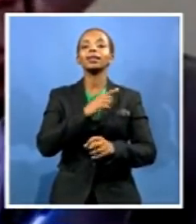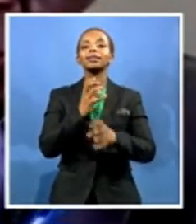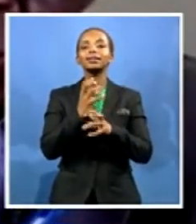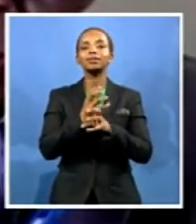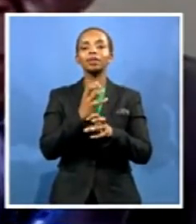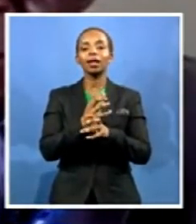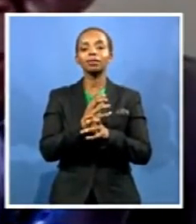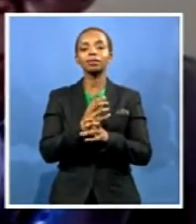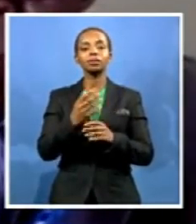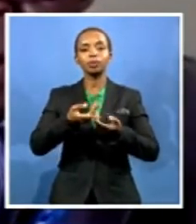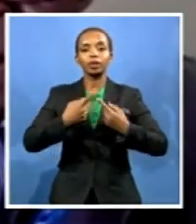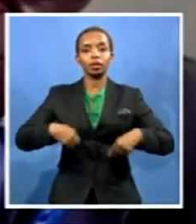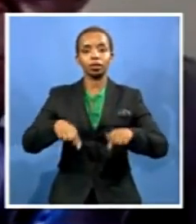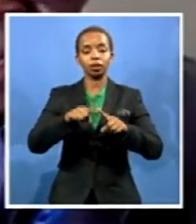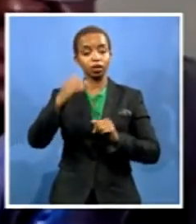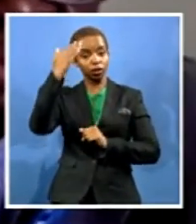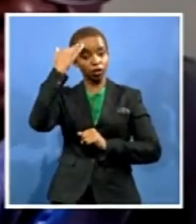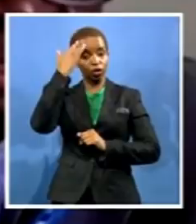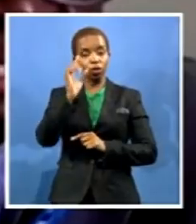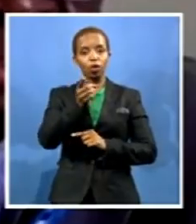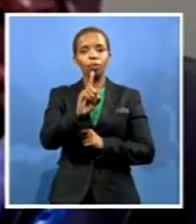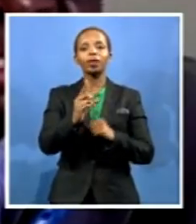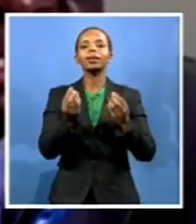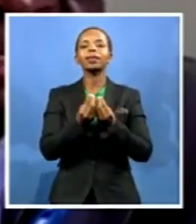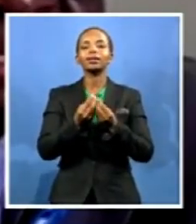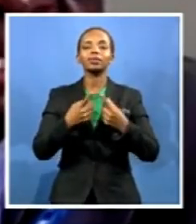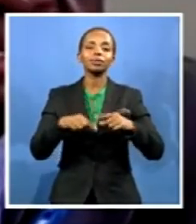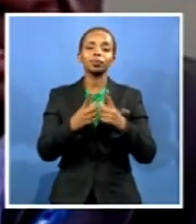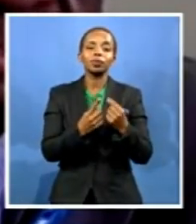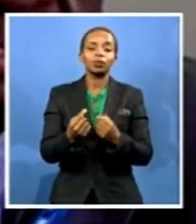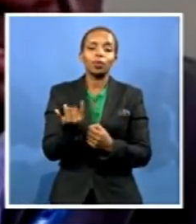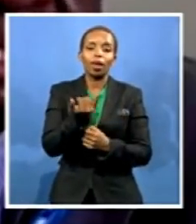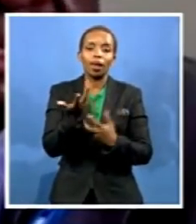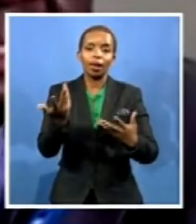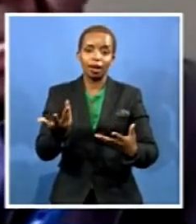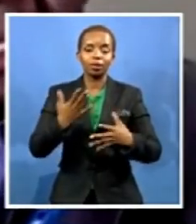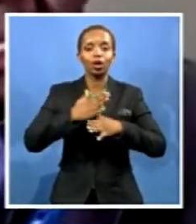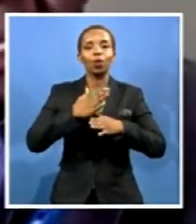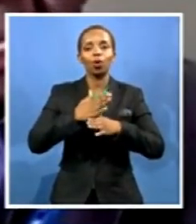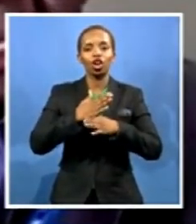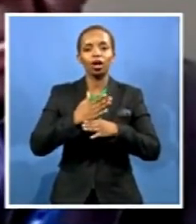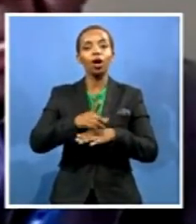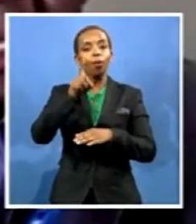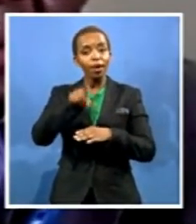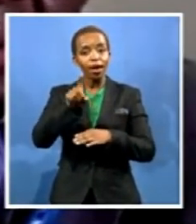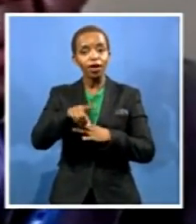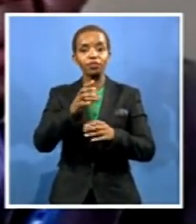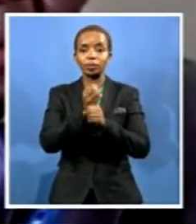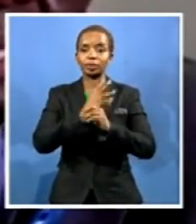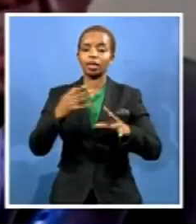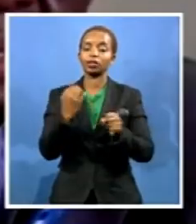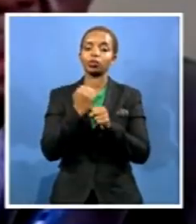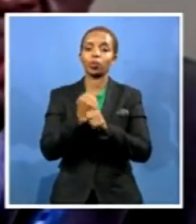we do may not work, and we may have to start looking at other issues that we can bring on board.